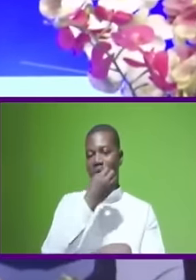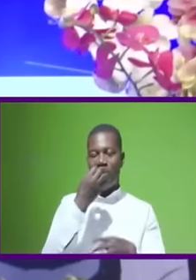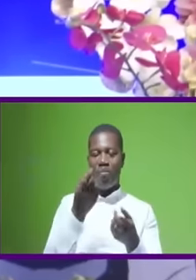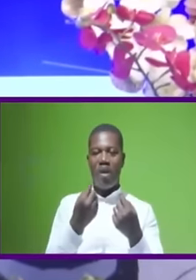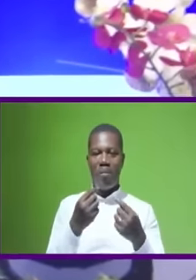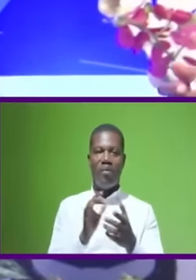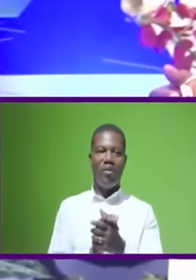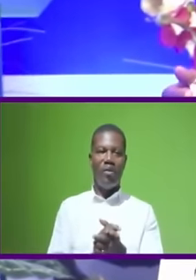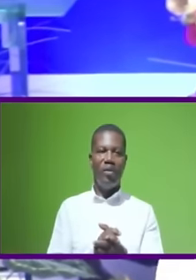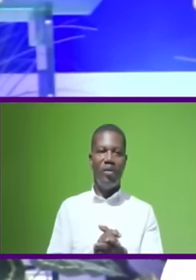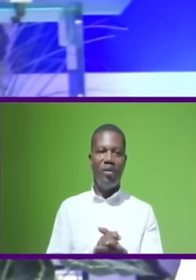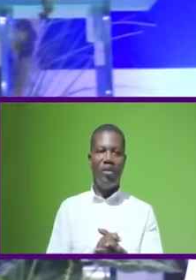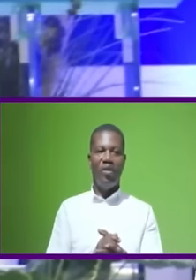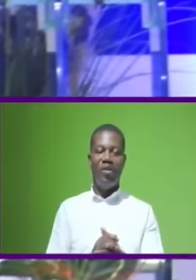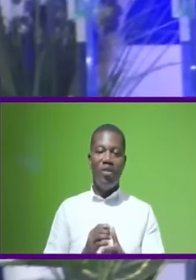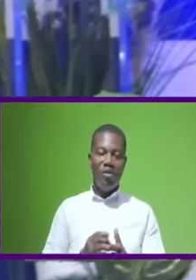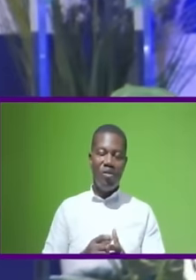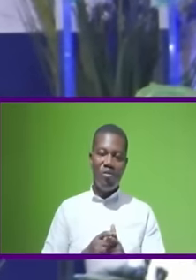importer.